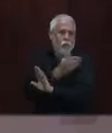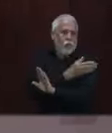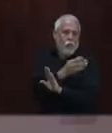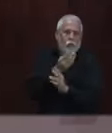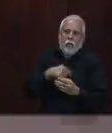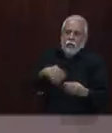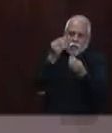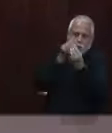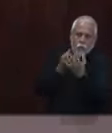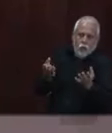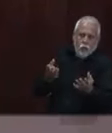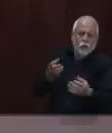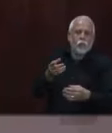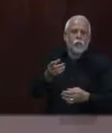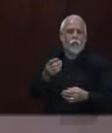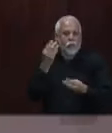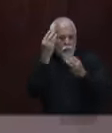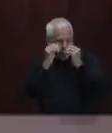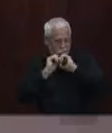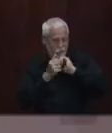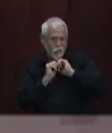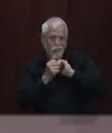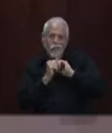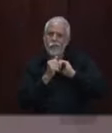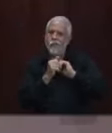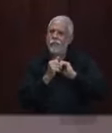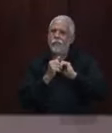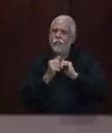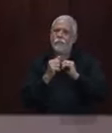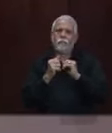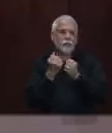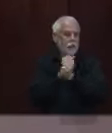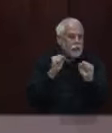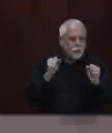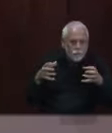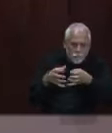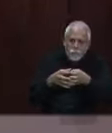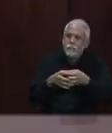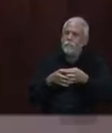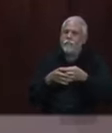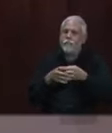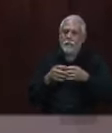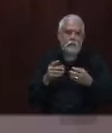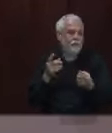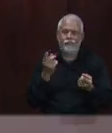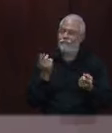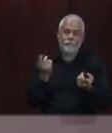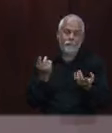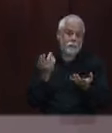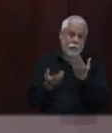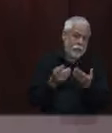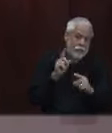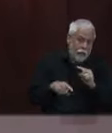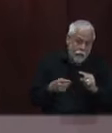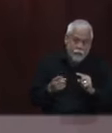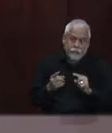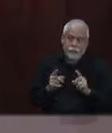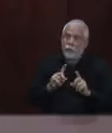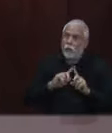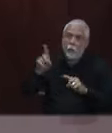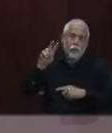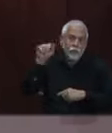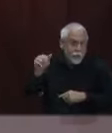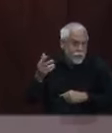them the information. So thinking about how they can do it safely and how they're not going to be able to go, as you said, to